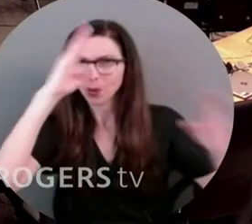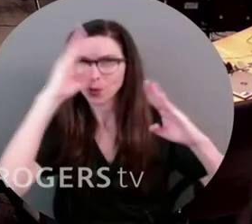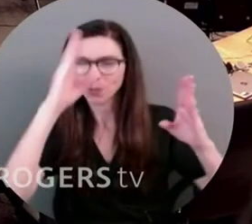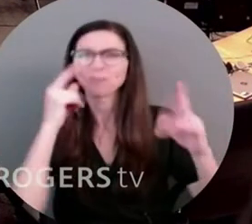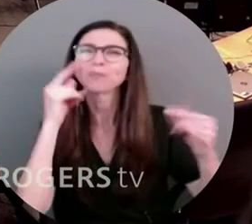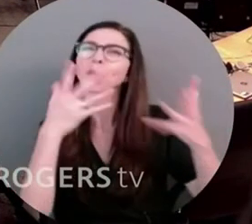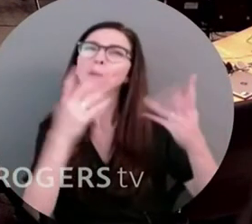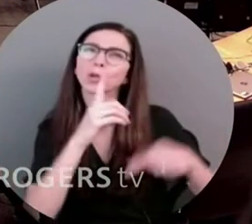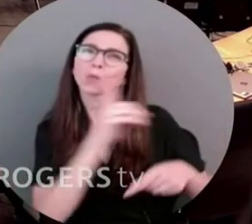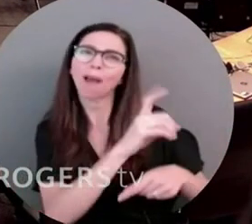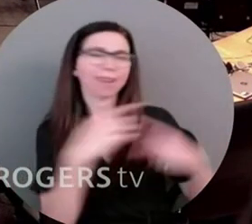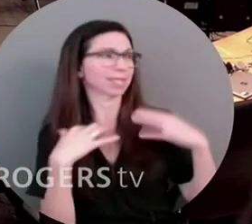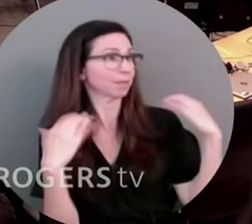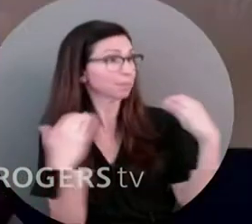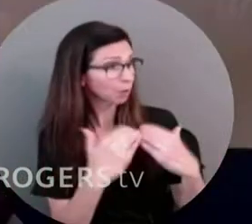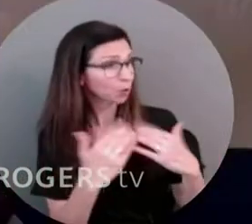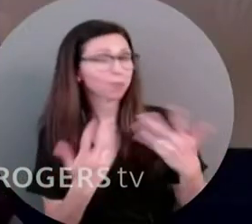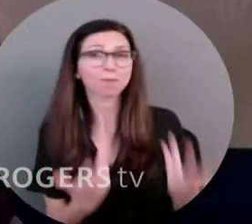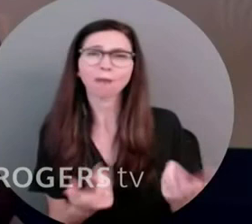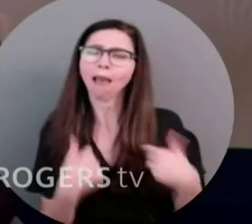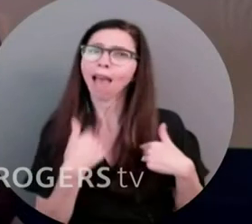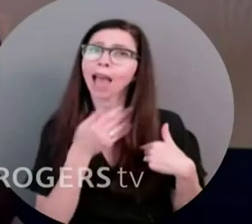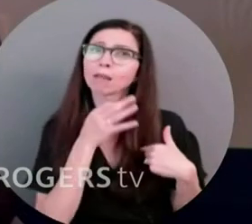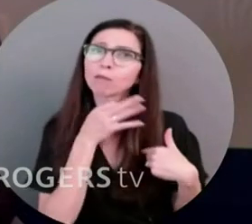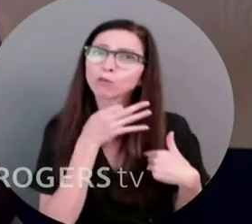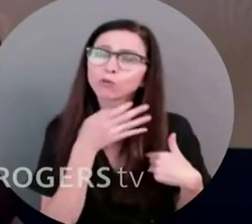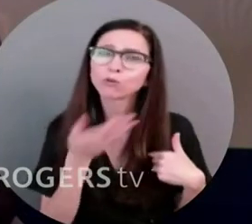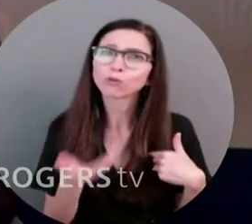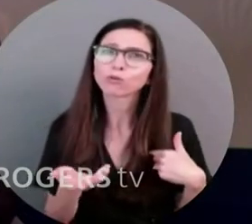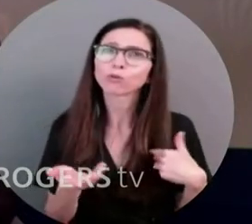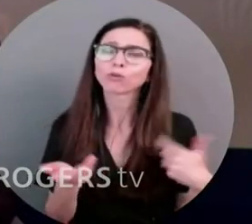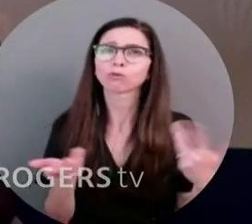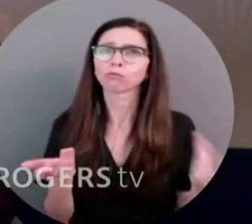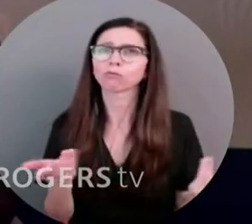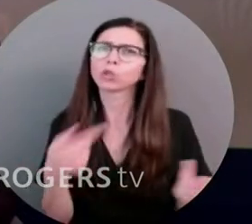I'm curious to know what you thought